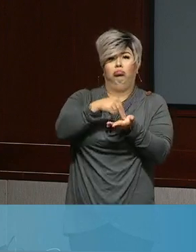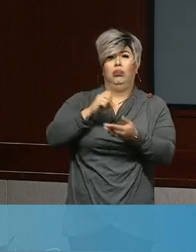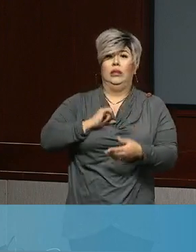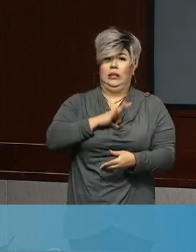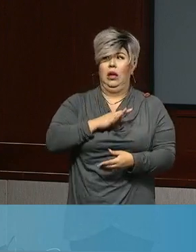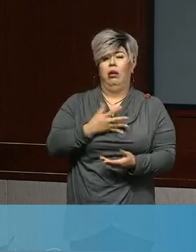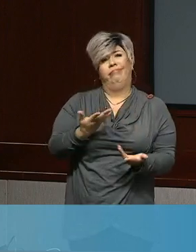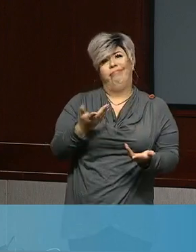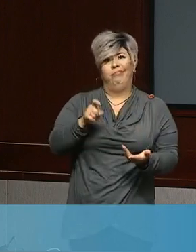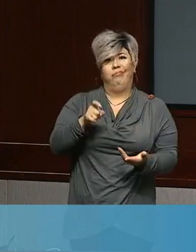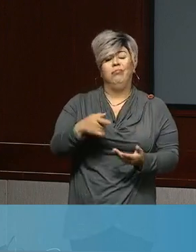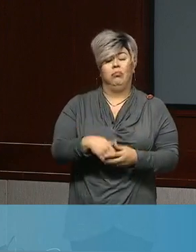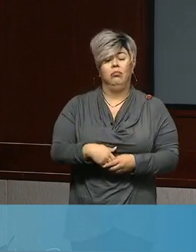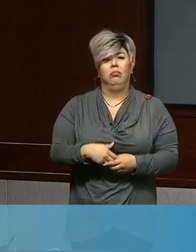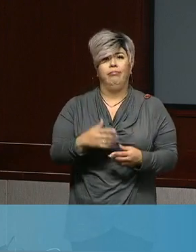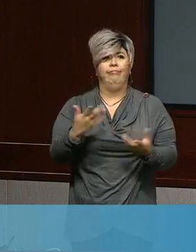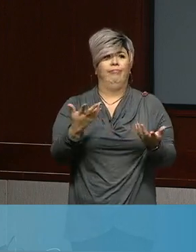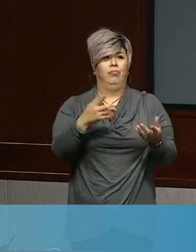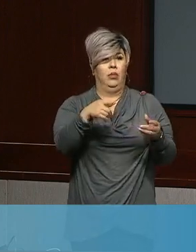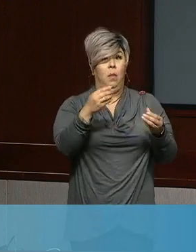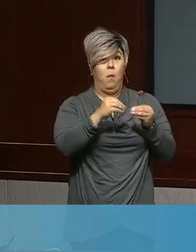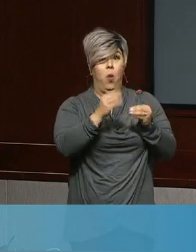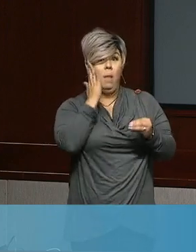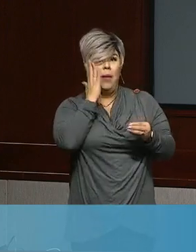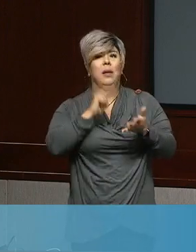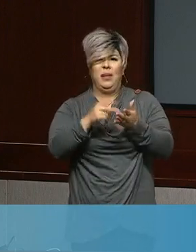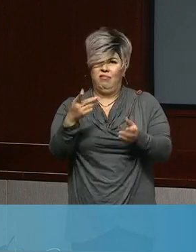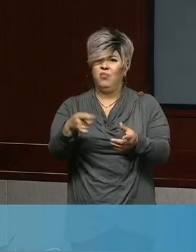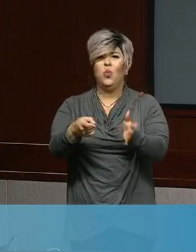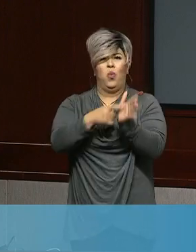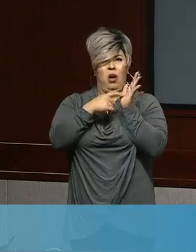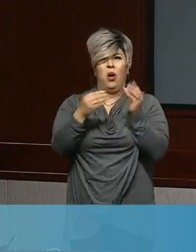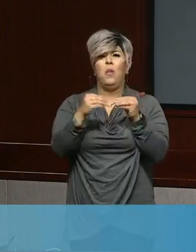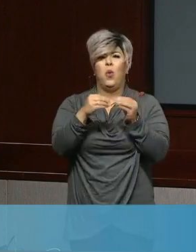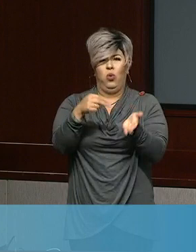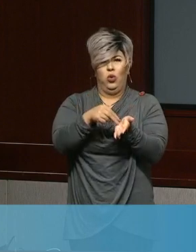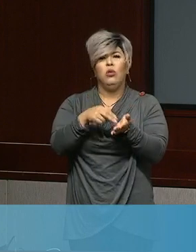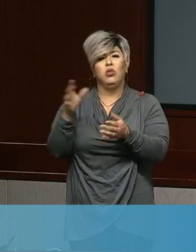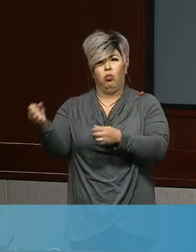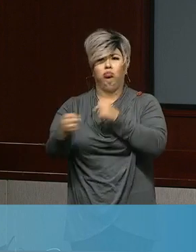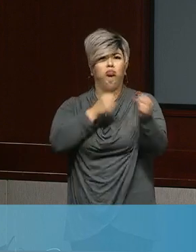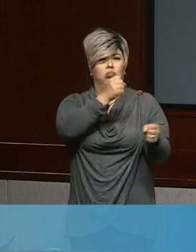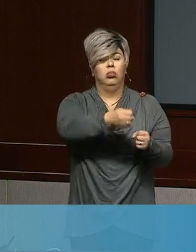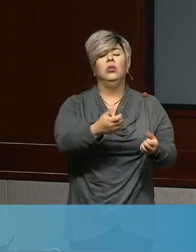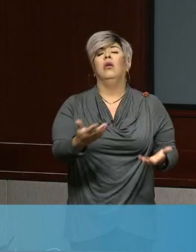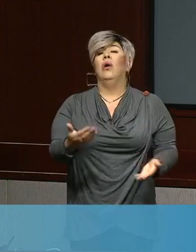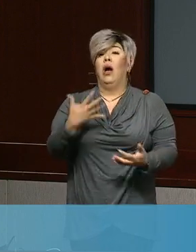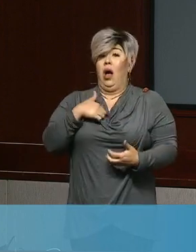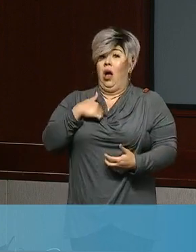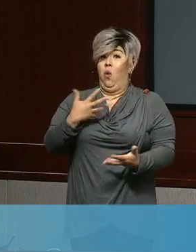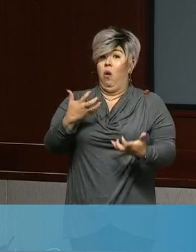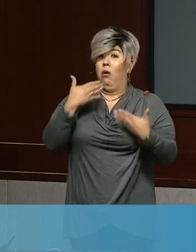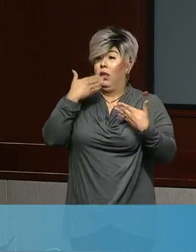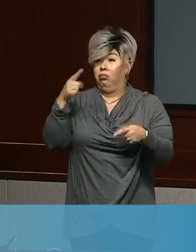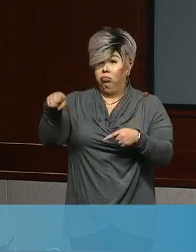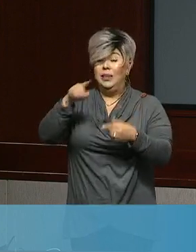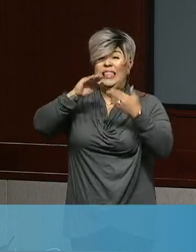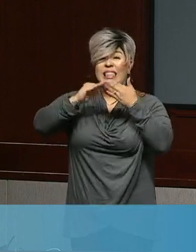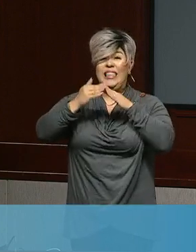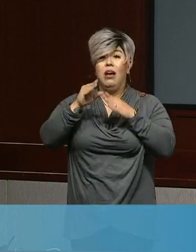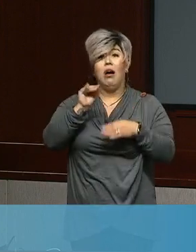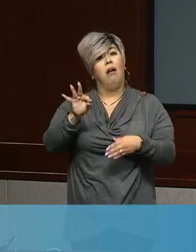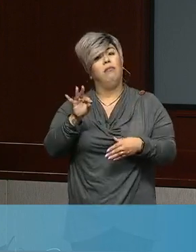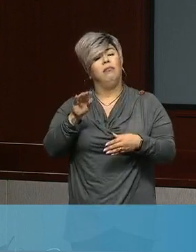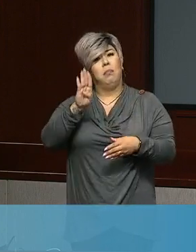will be needed to staff these additional ICU beds. I want to thank the city of Bakersfield, who is a partner with